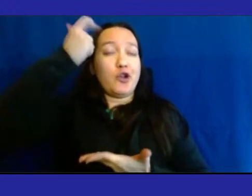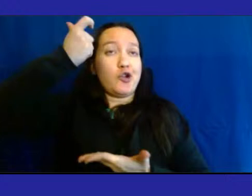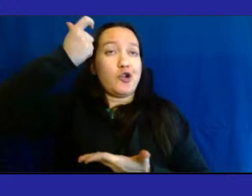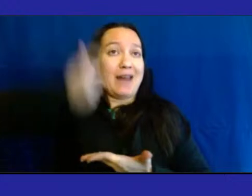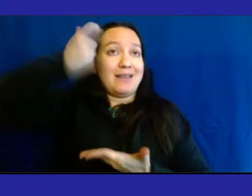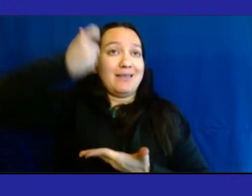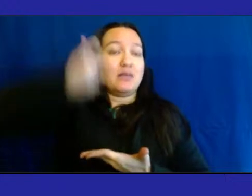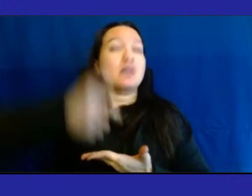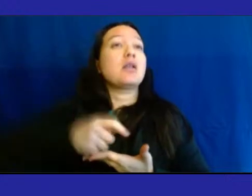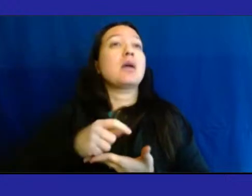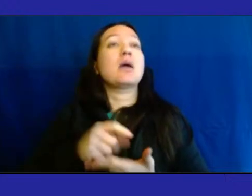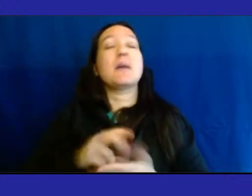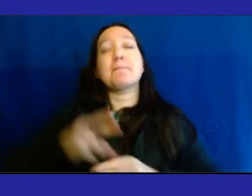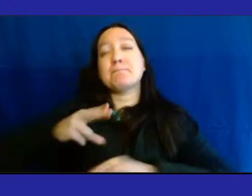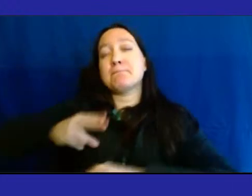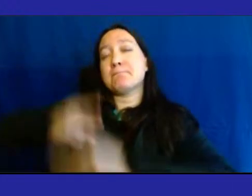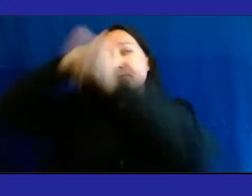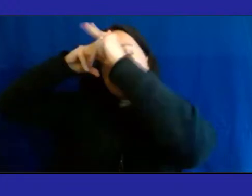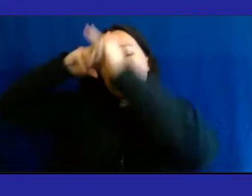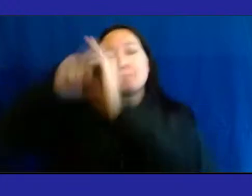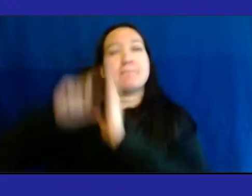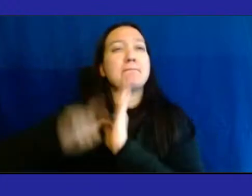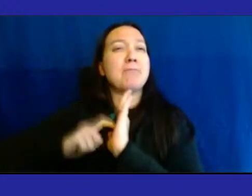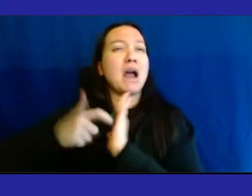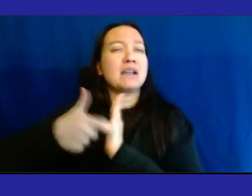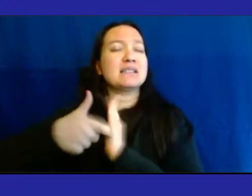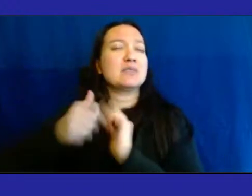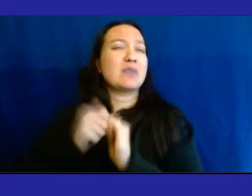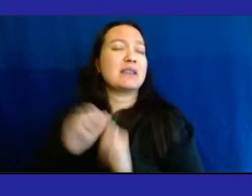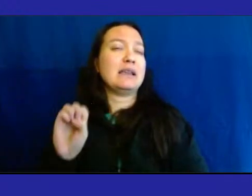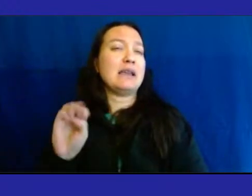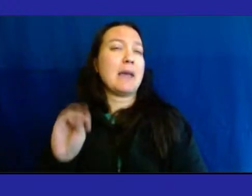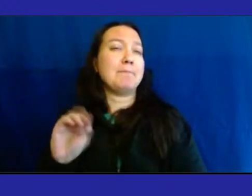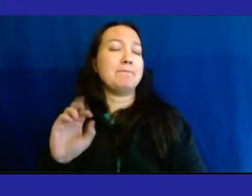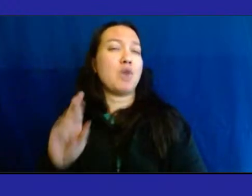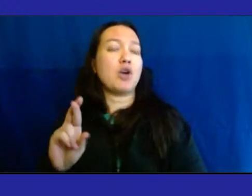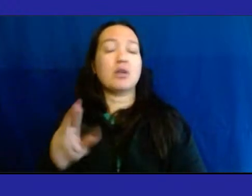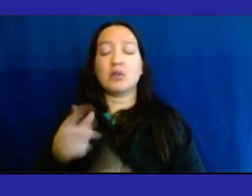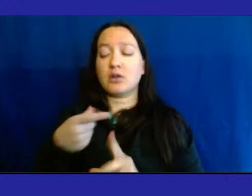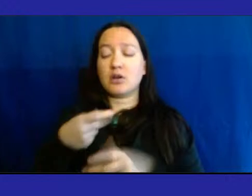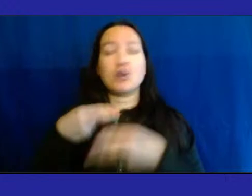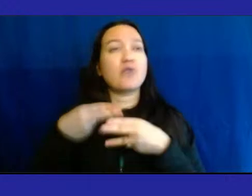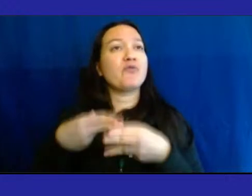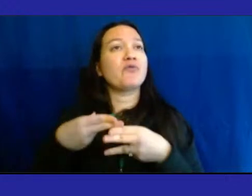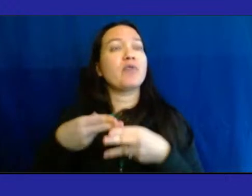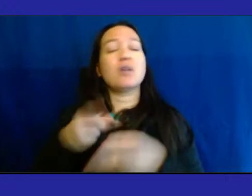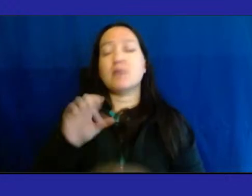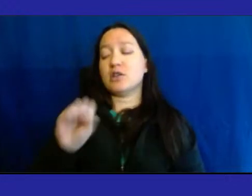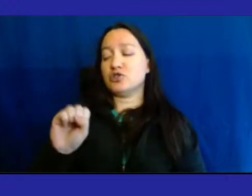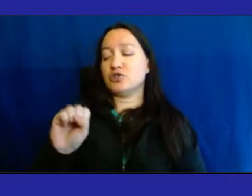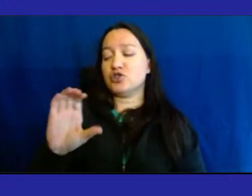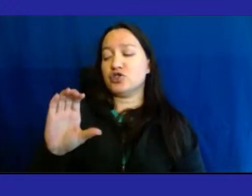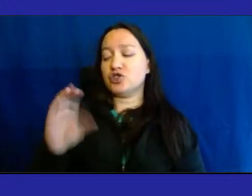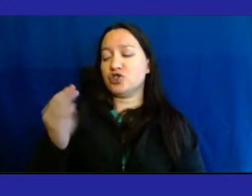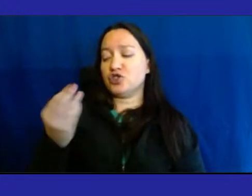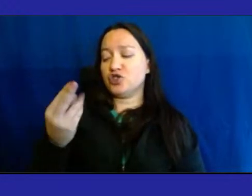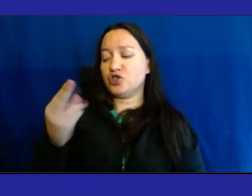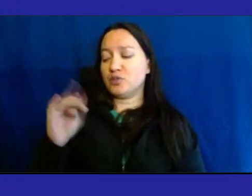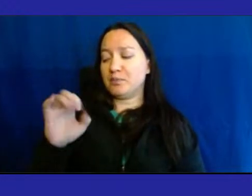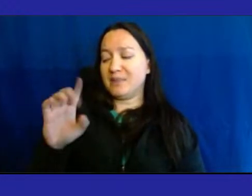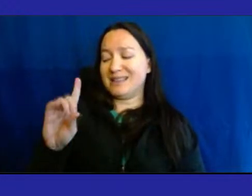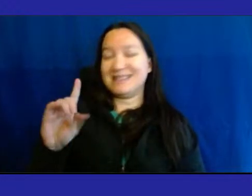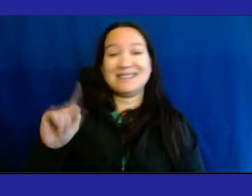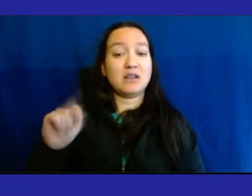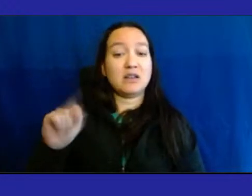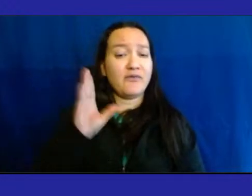bias in electronic medical record algorithms from a group called Schmidt Futures. It's run by myself and Remley